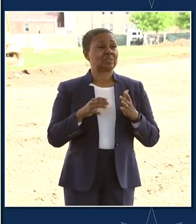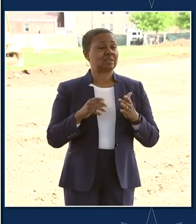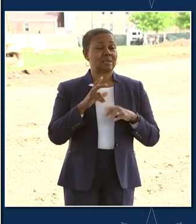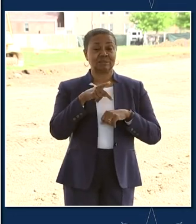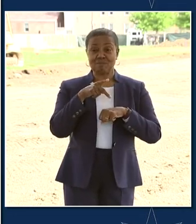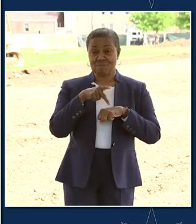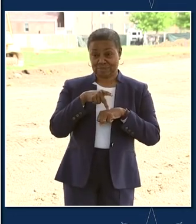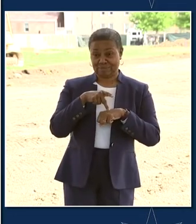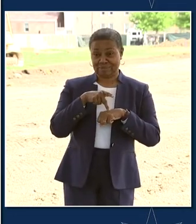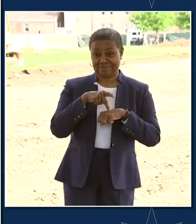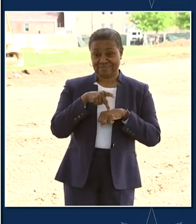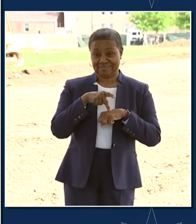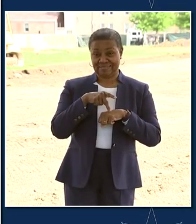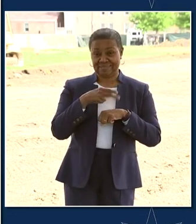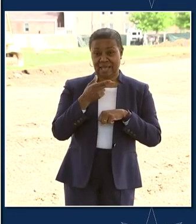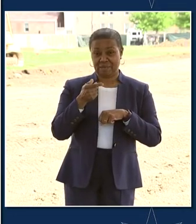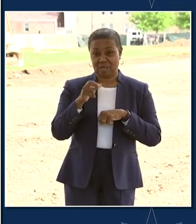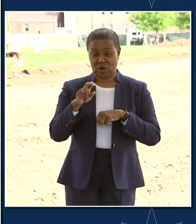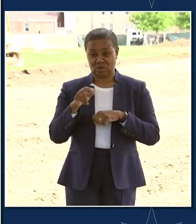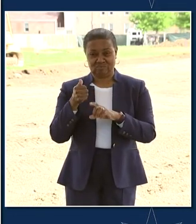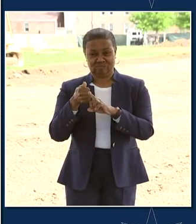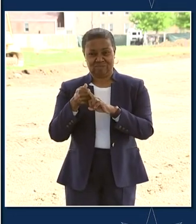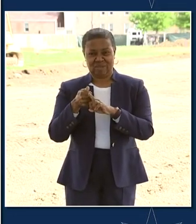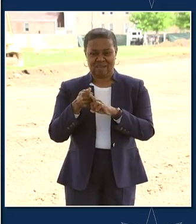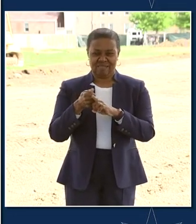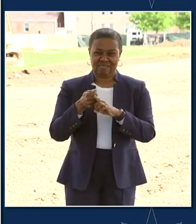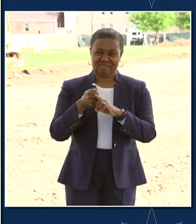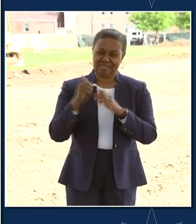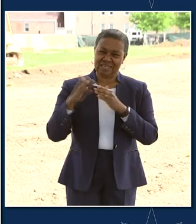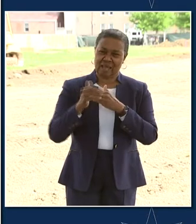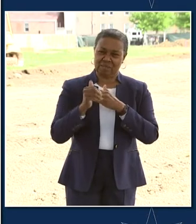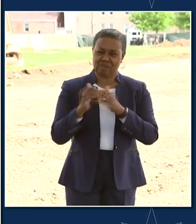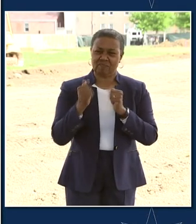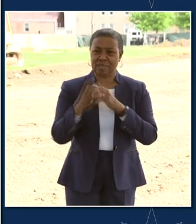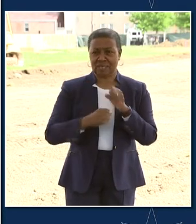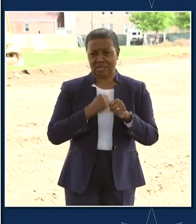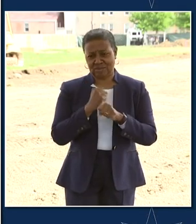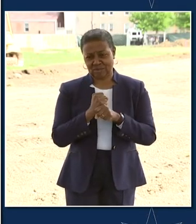principal, Hammacher, who has been at the forefront for many, many years,